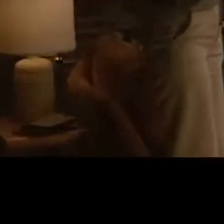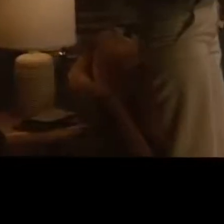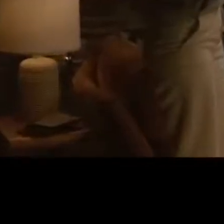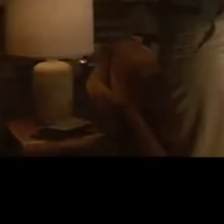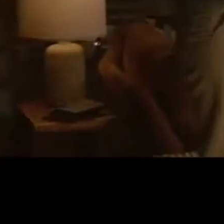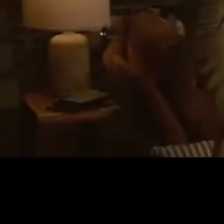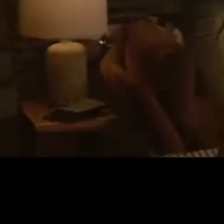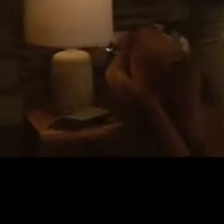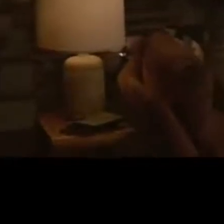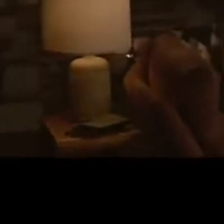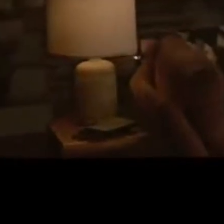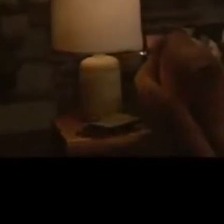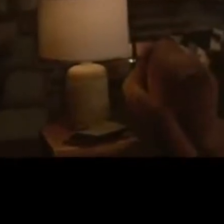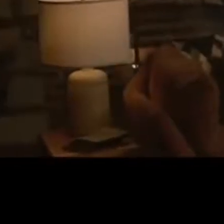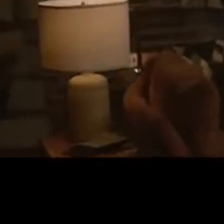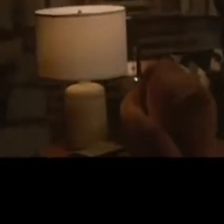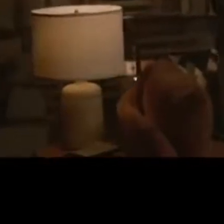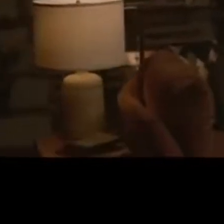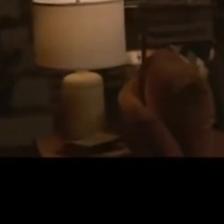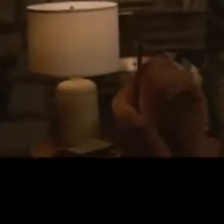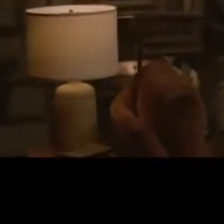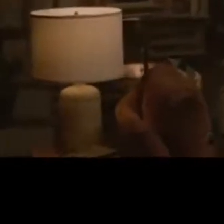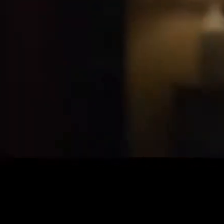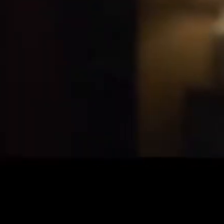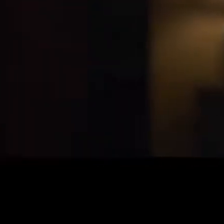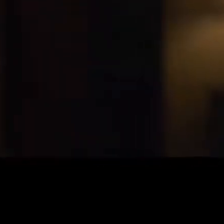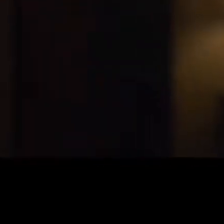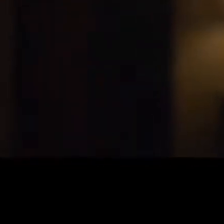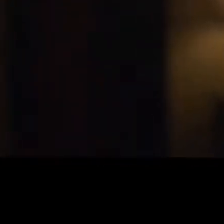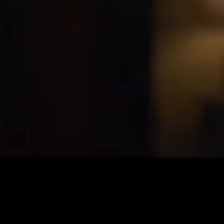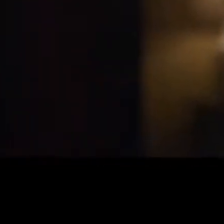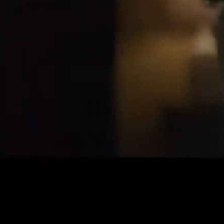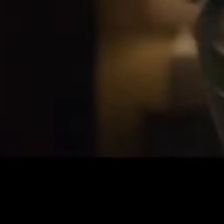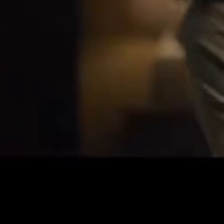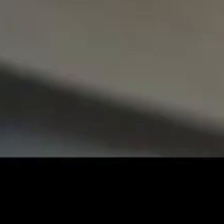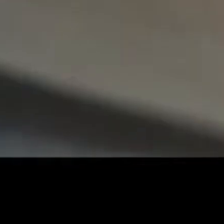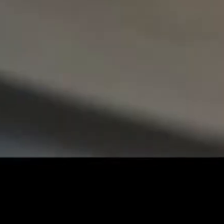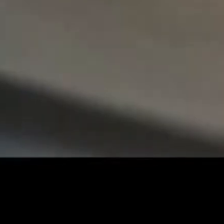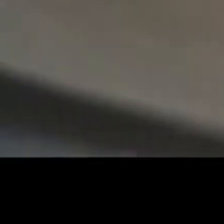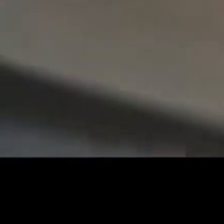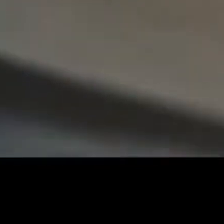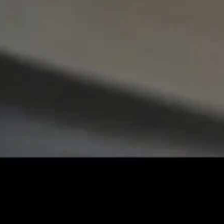Look over here. Challenge us with new ways of seeing. That I think we should.